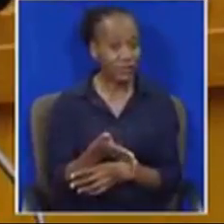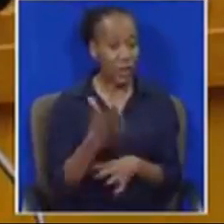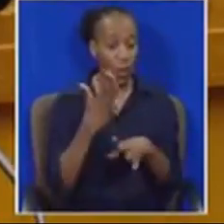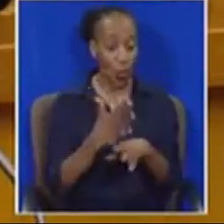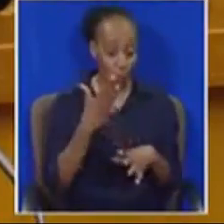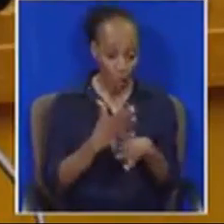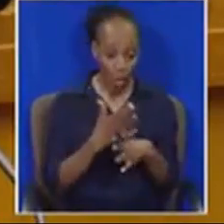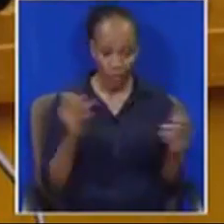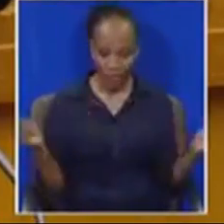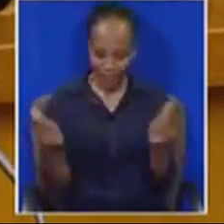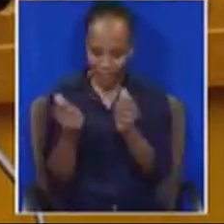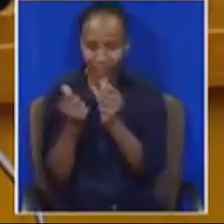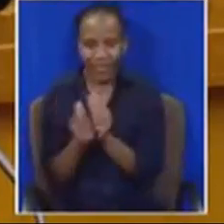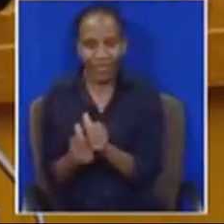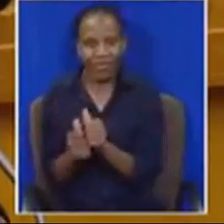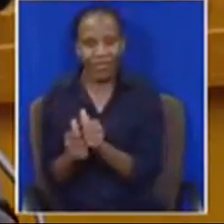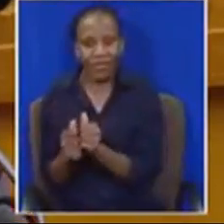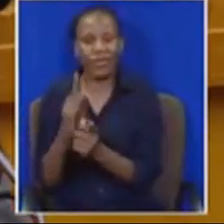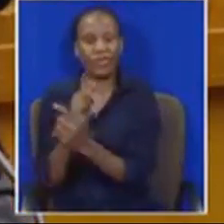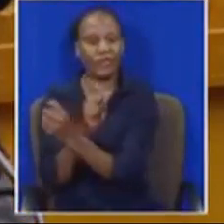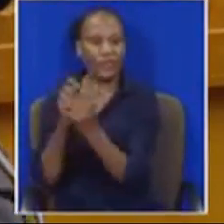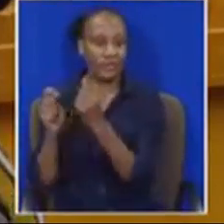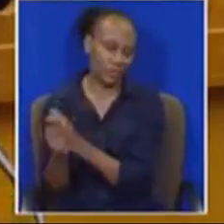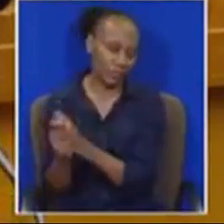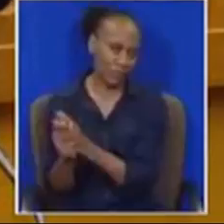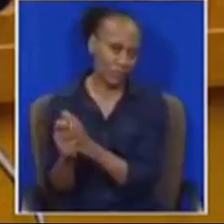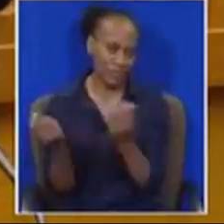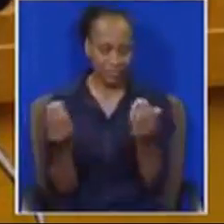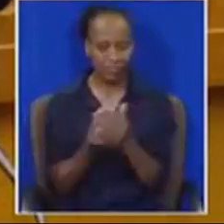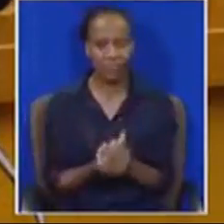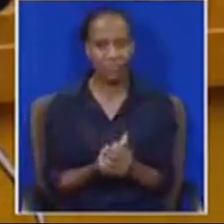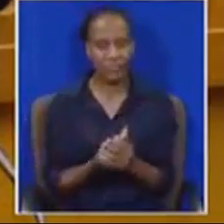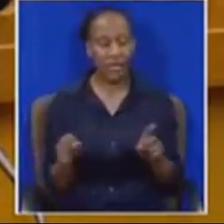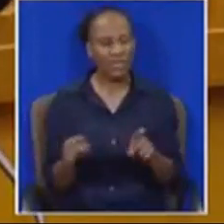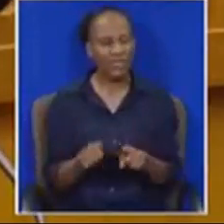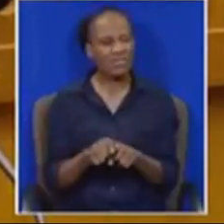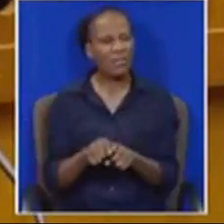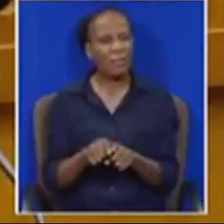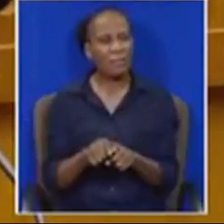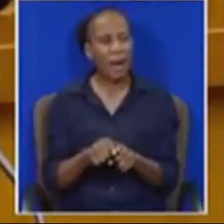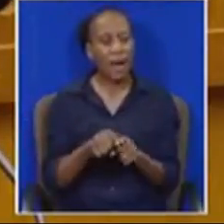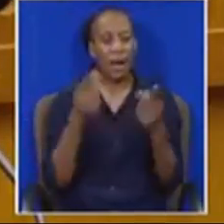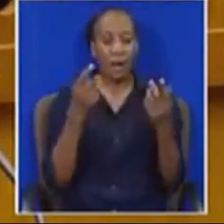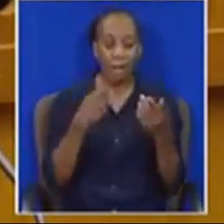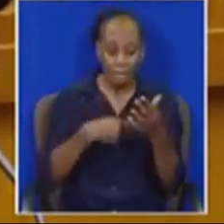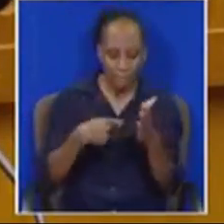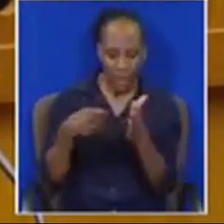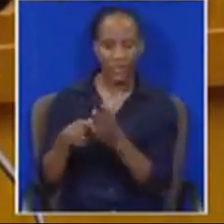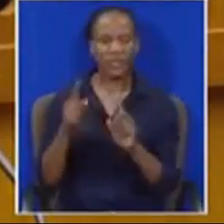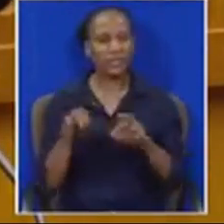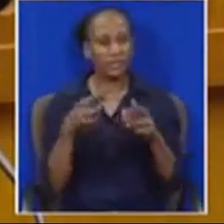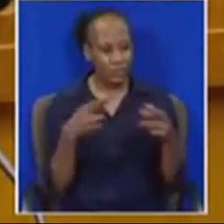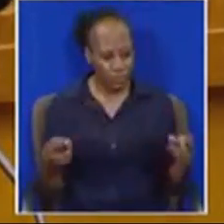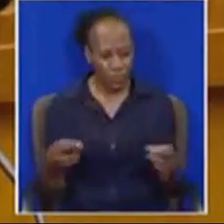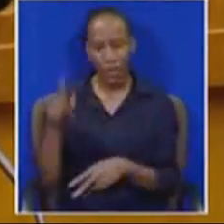by transformation. Through measures like preferential procurement and the Black Industrialist